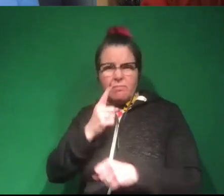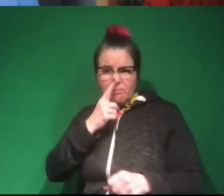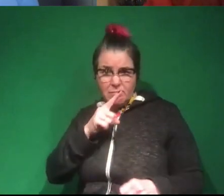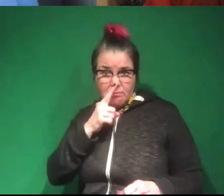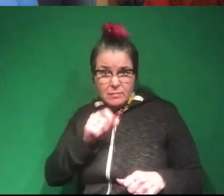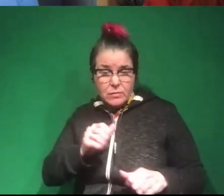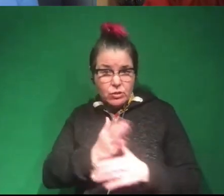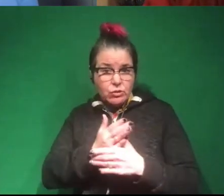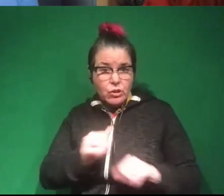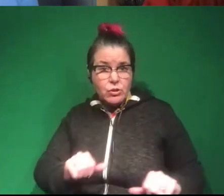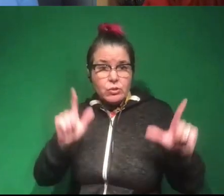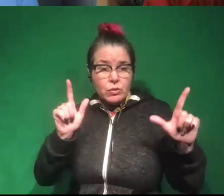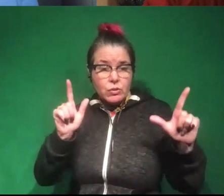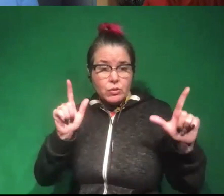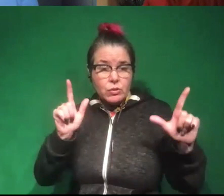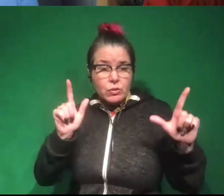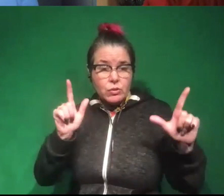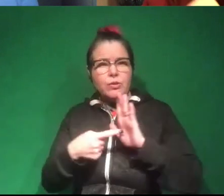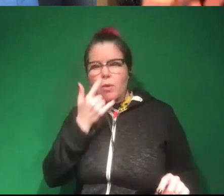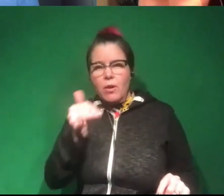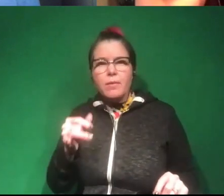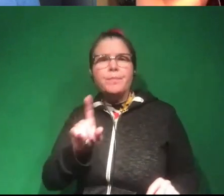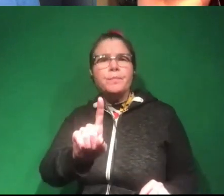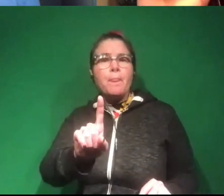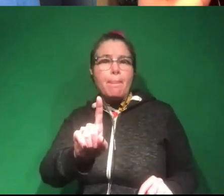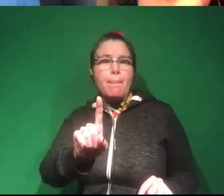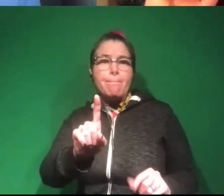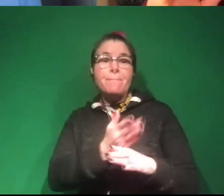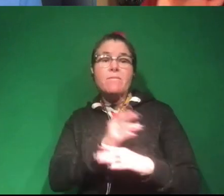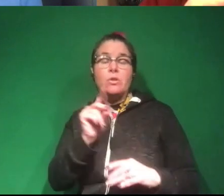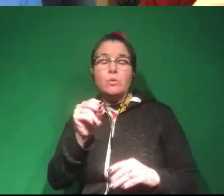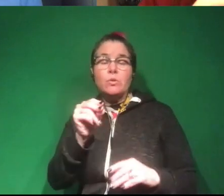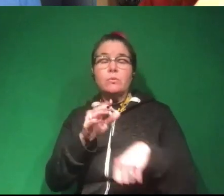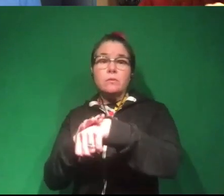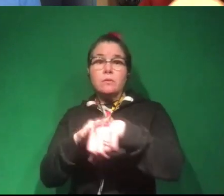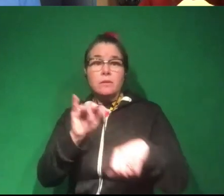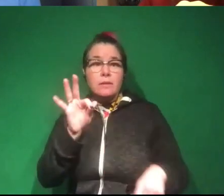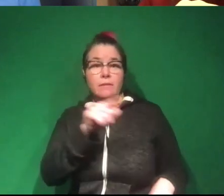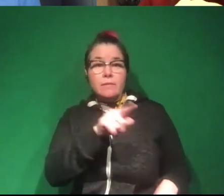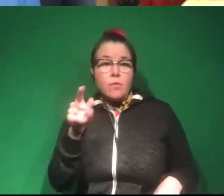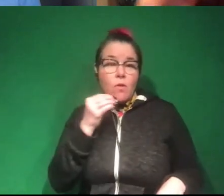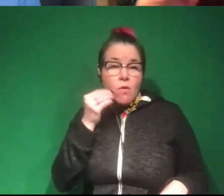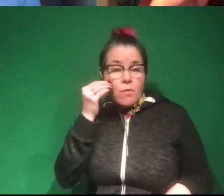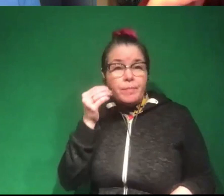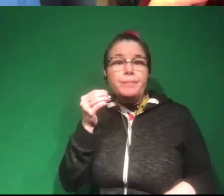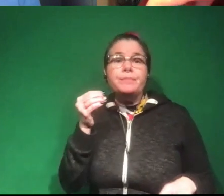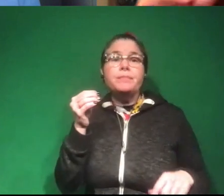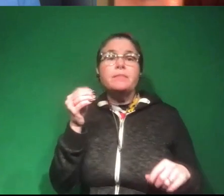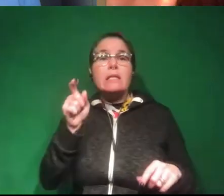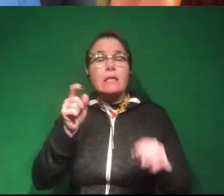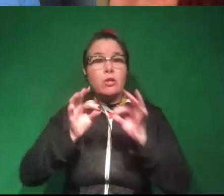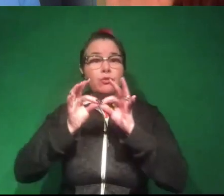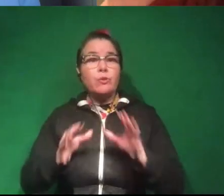the screen to show what these ants look like. Before you do, let me just say, if anyone is at home needing the